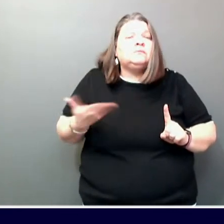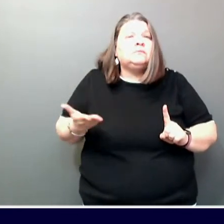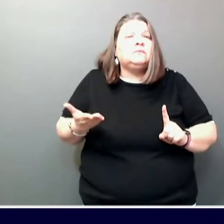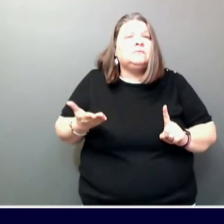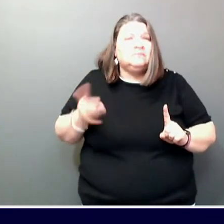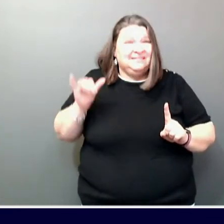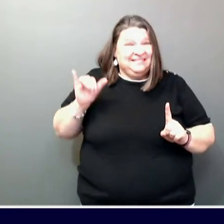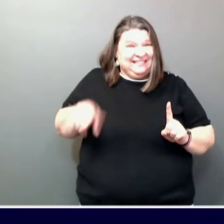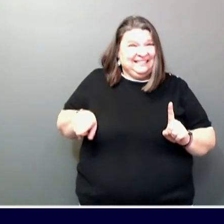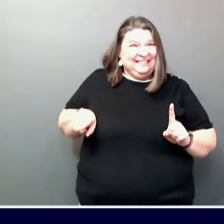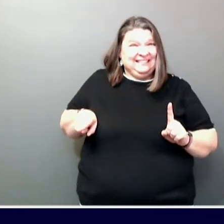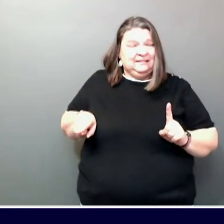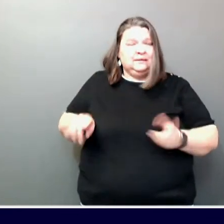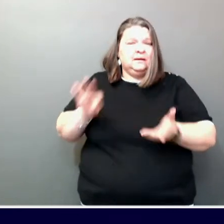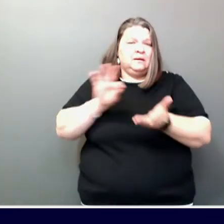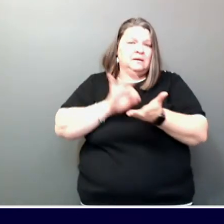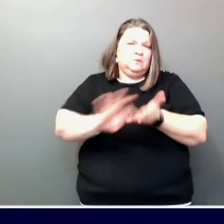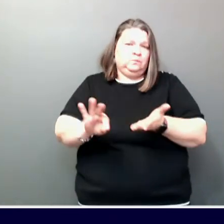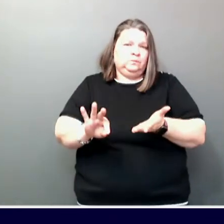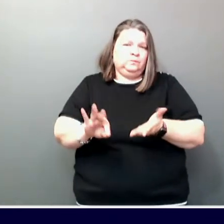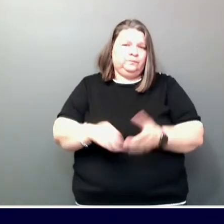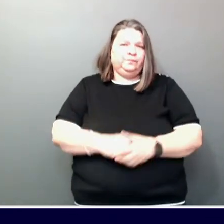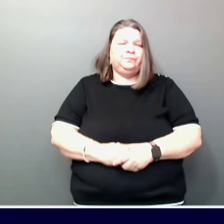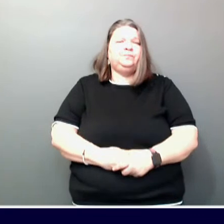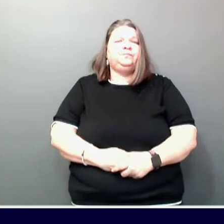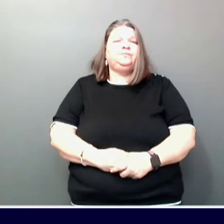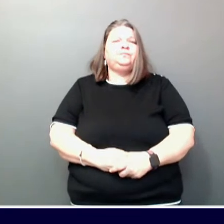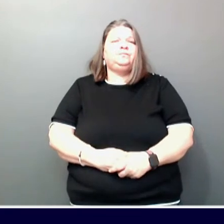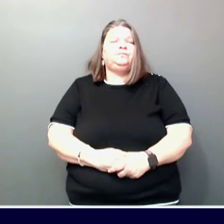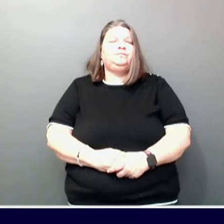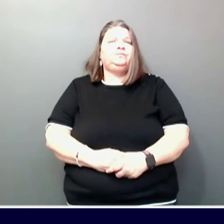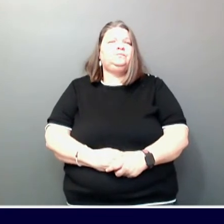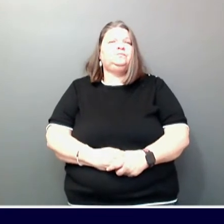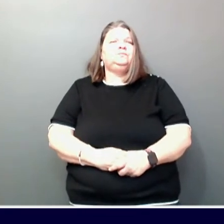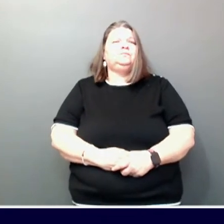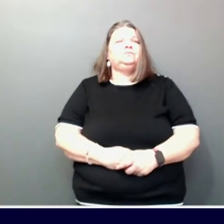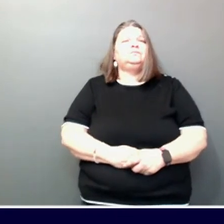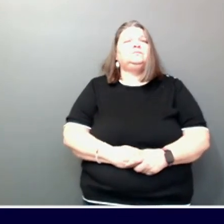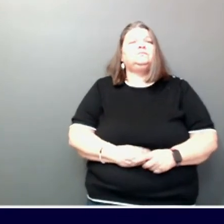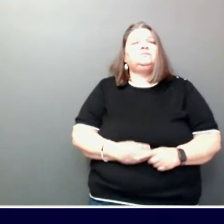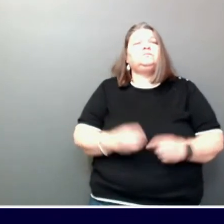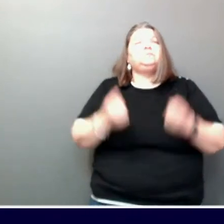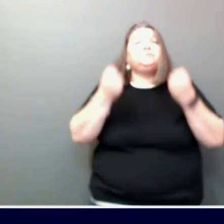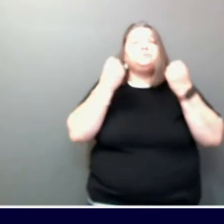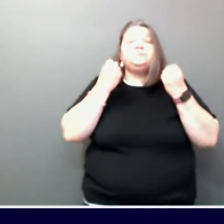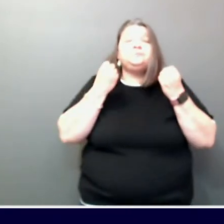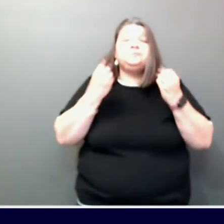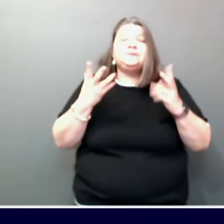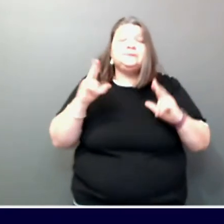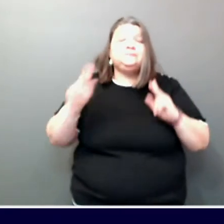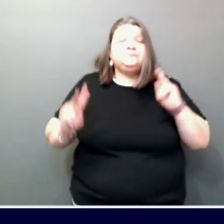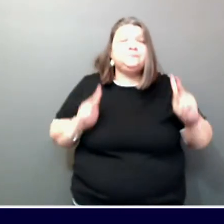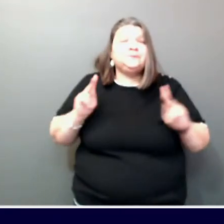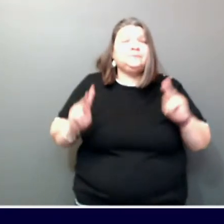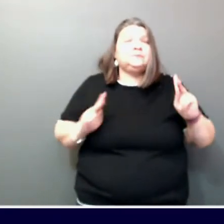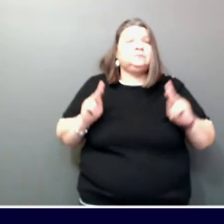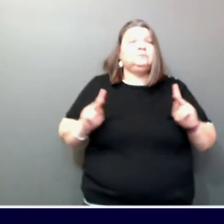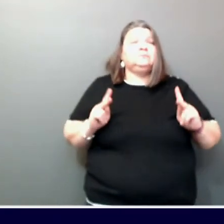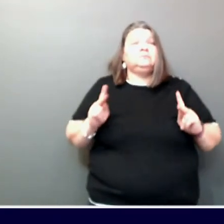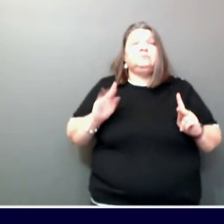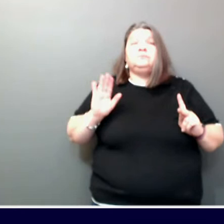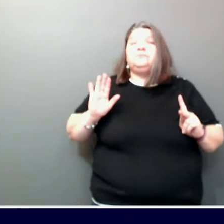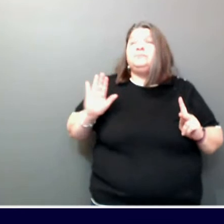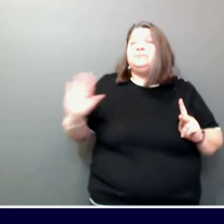Many individuals may, for example, been a household contact of someone who had confirmed COVID-19,